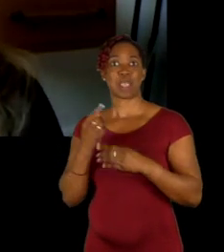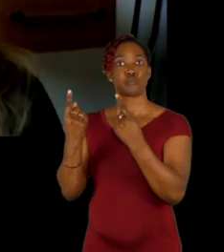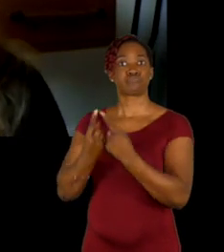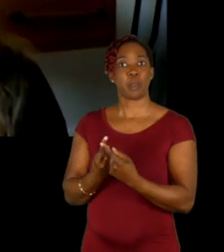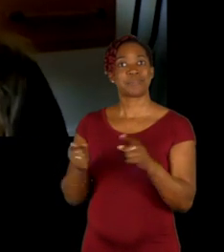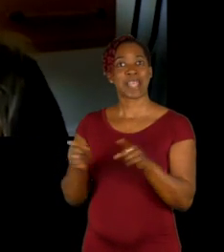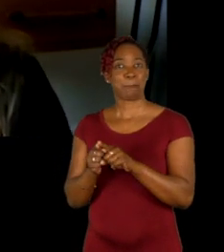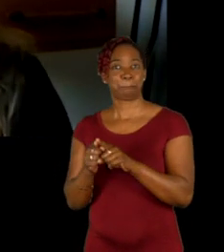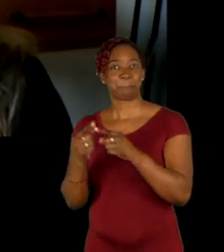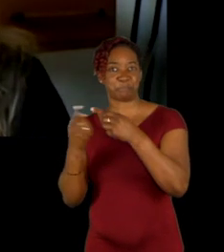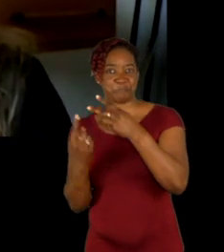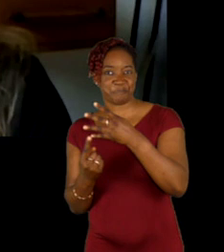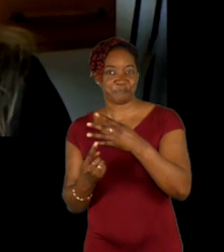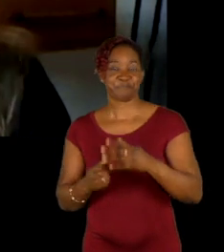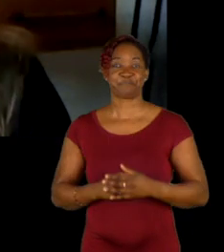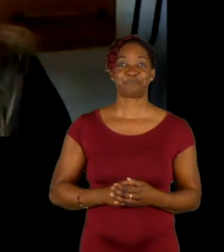and such like.